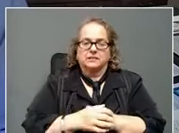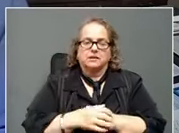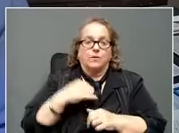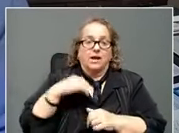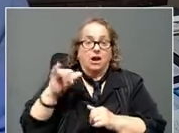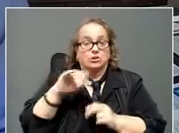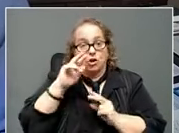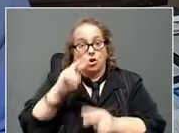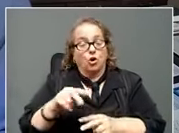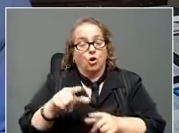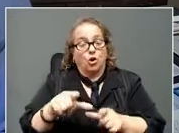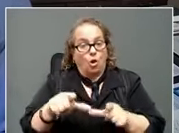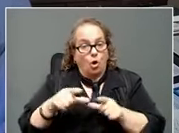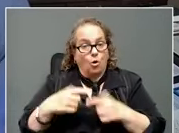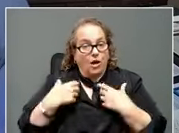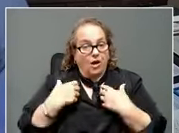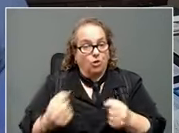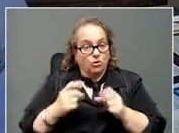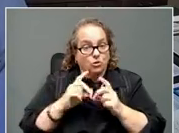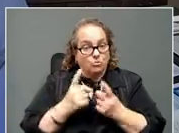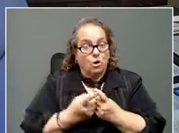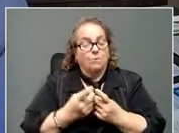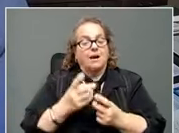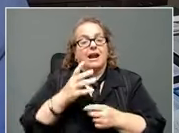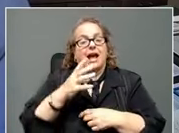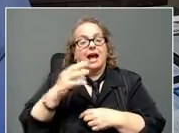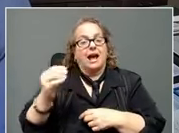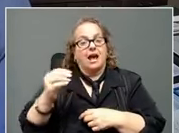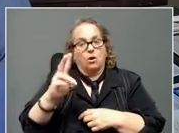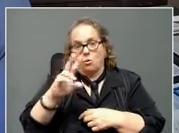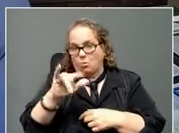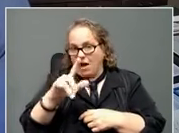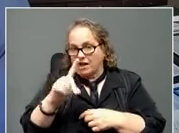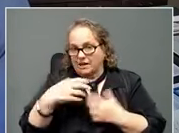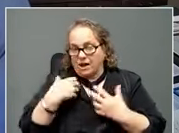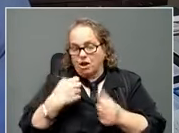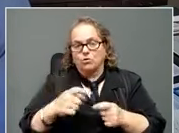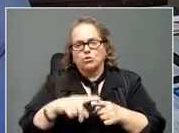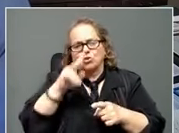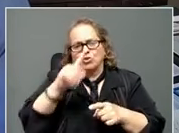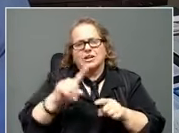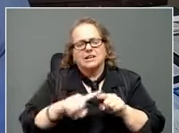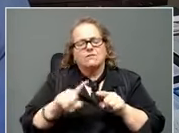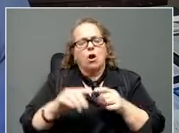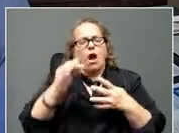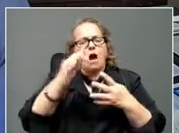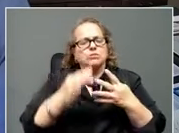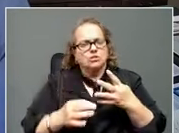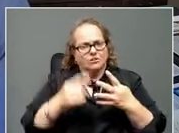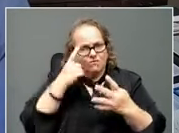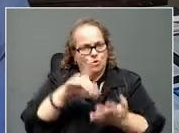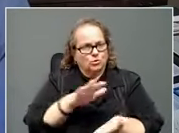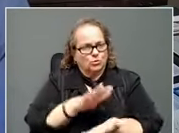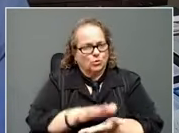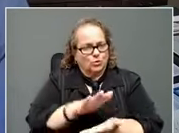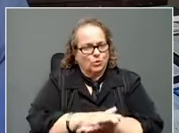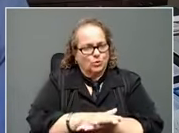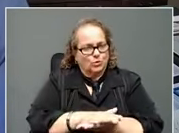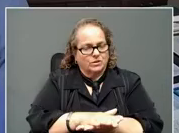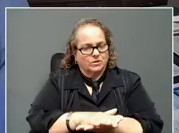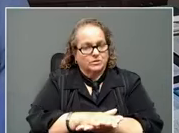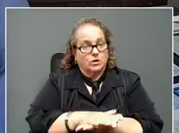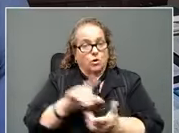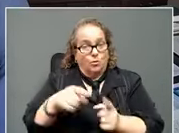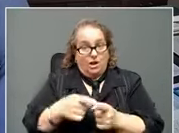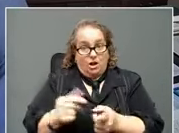also with Wild Health to try to offer options to schools so that when this is approved,